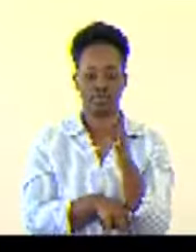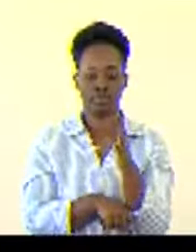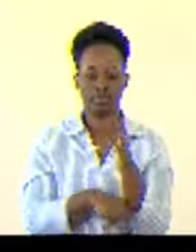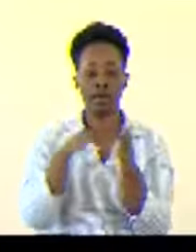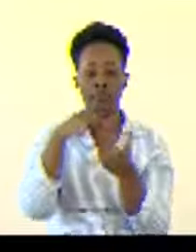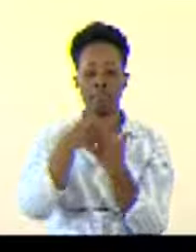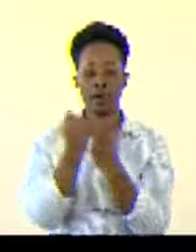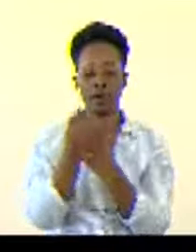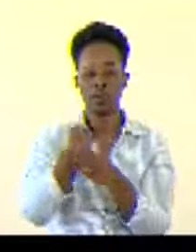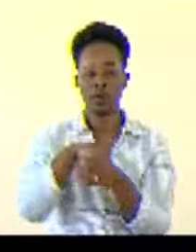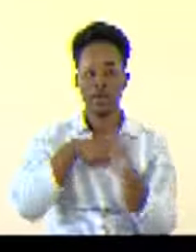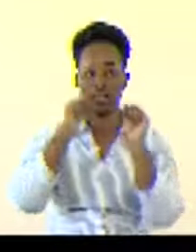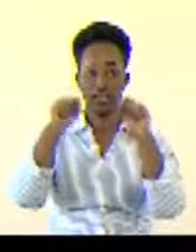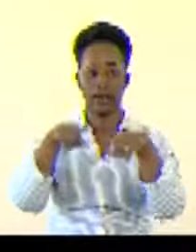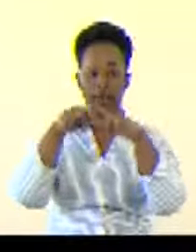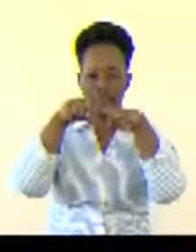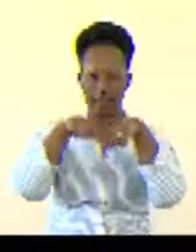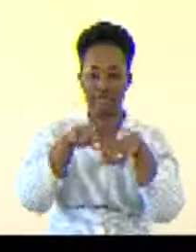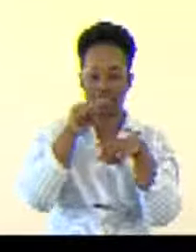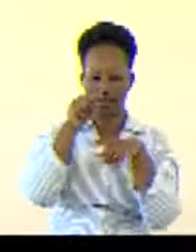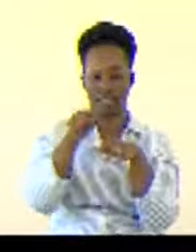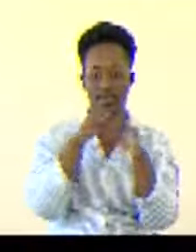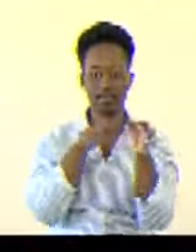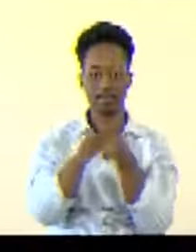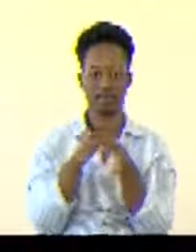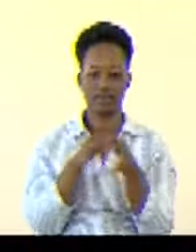Because we shall base on that and we interpret.